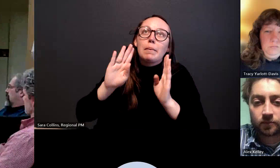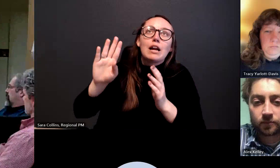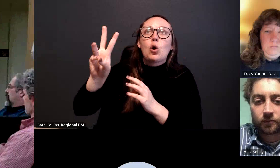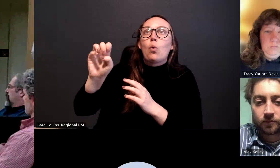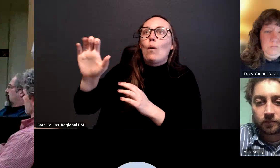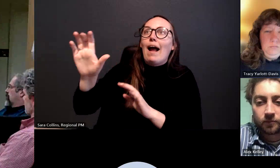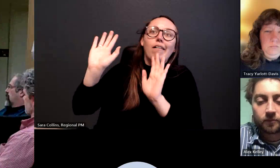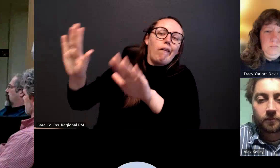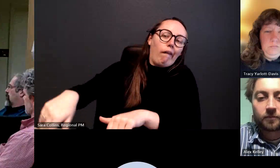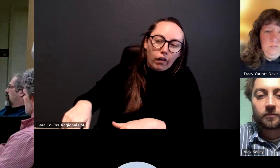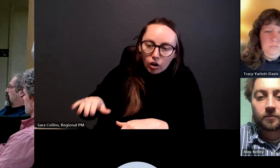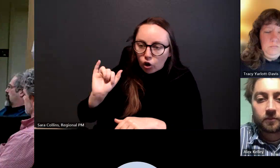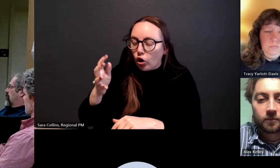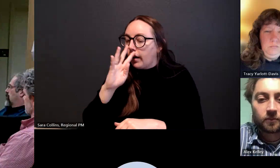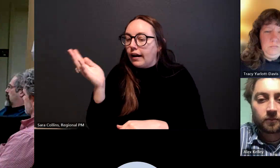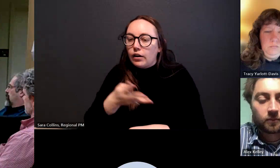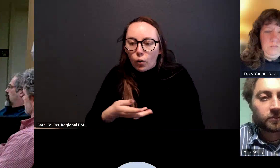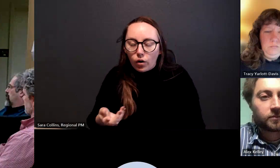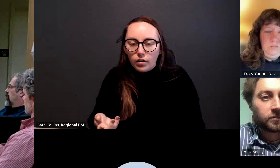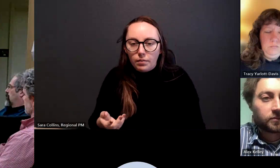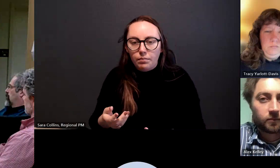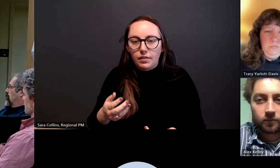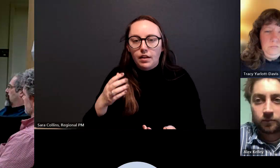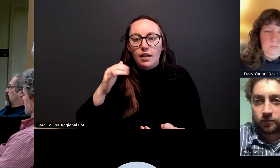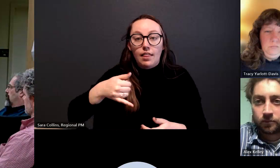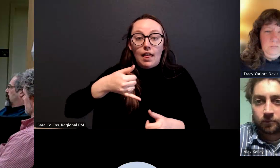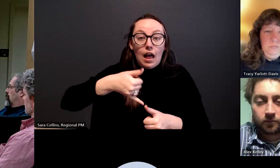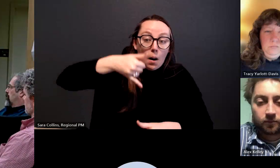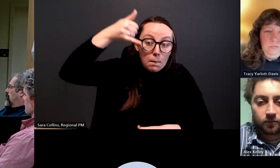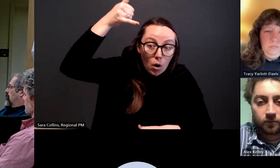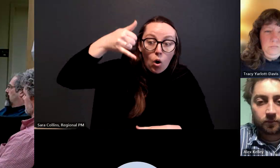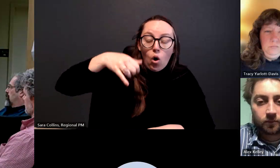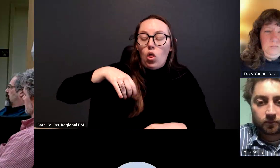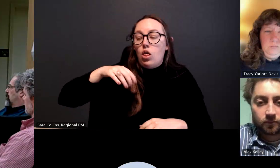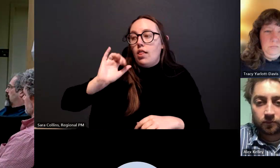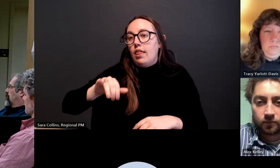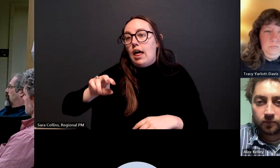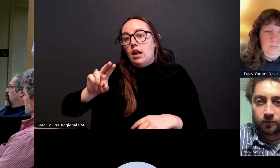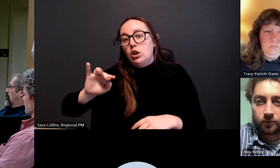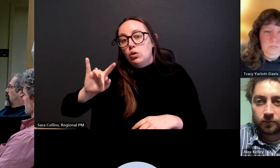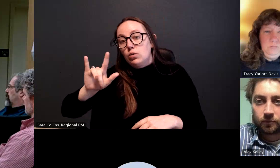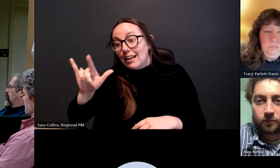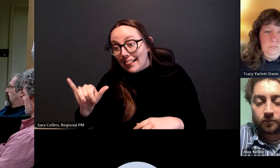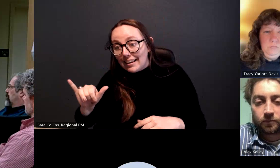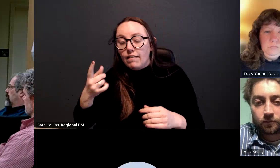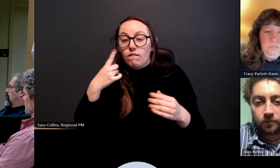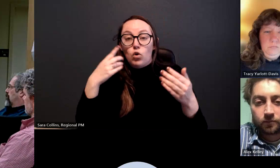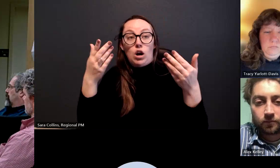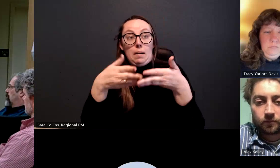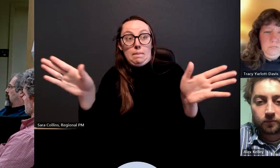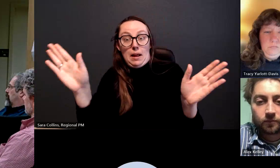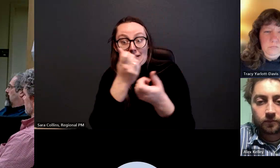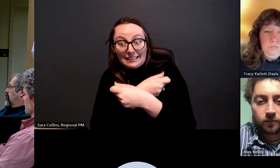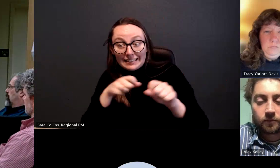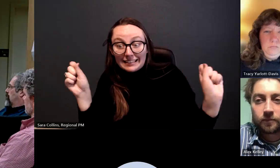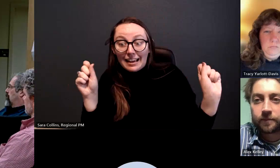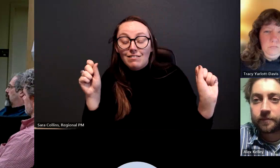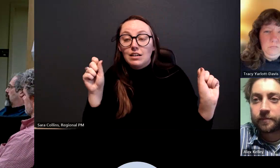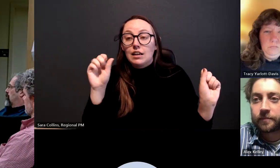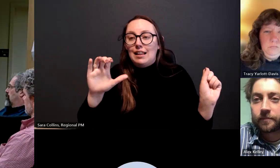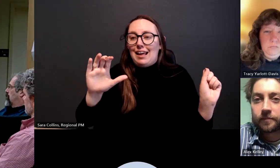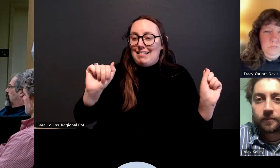pole owning utilities, in order both for resilience planning, for public safety and carrier grade capacity, and the